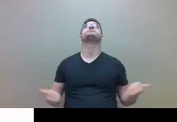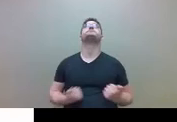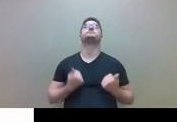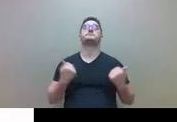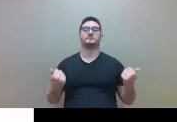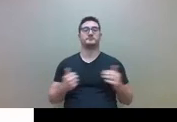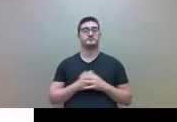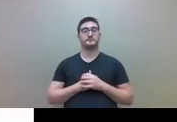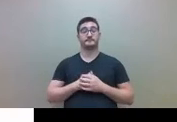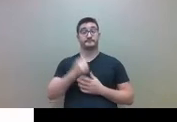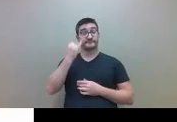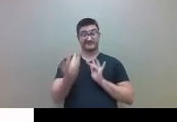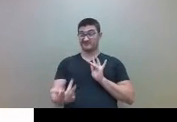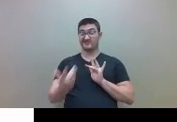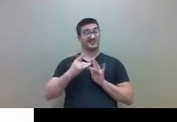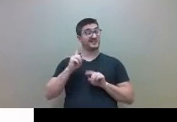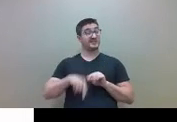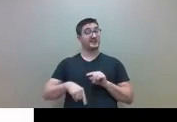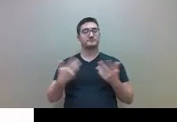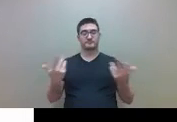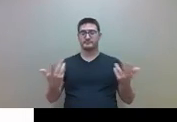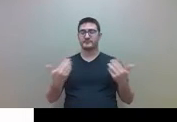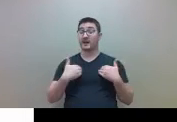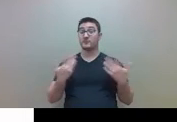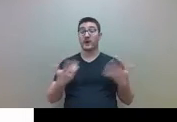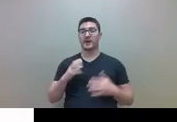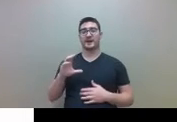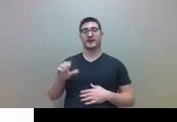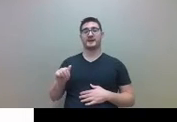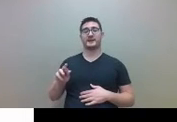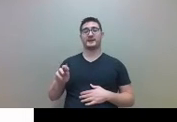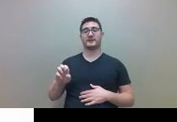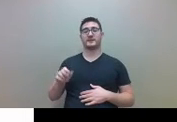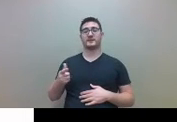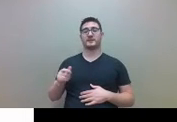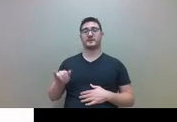can't access us, then there's the Caregiver Helpline. Very important.